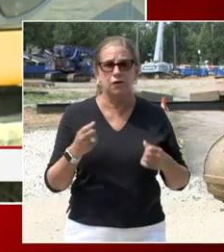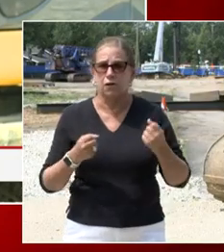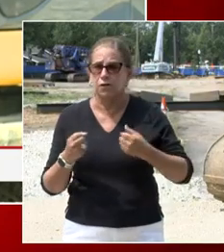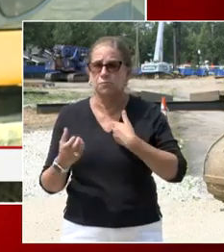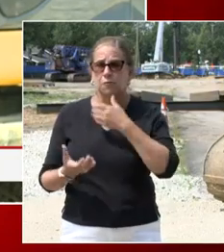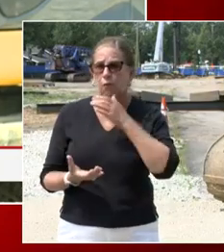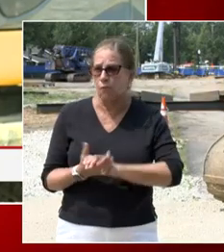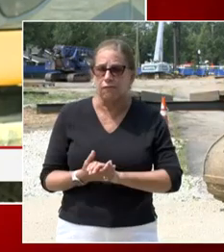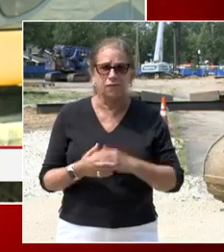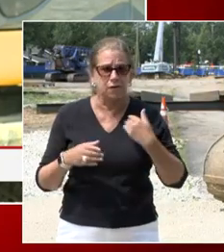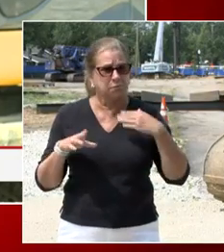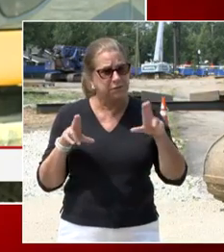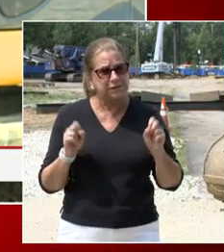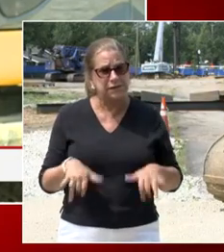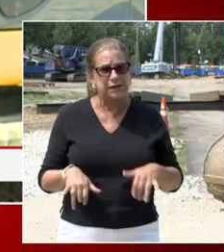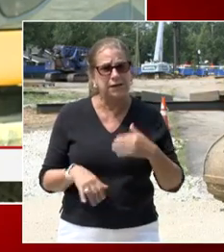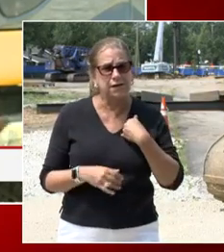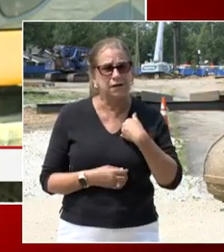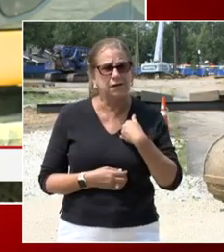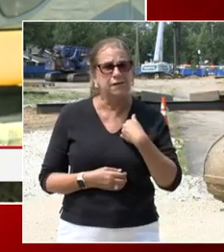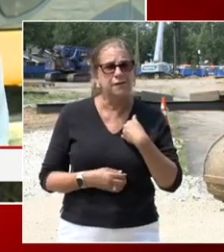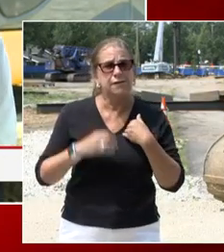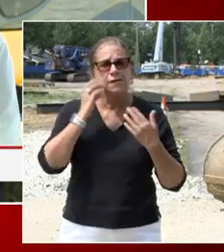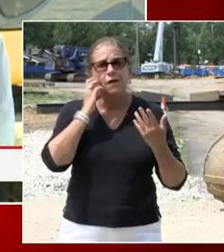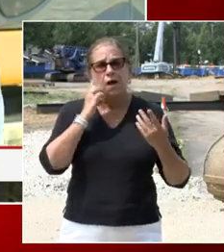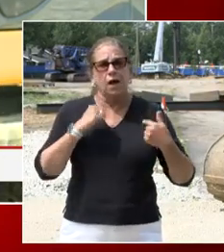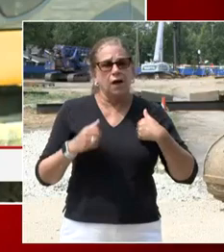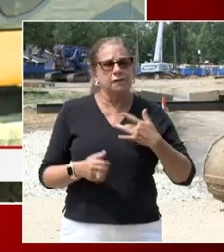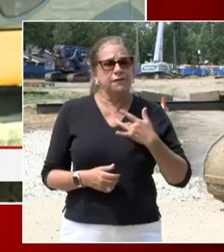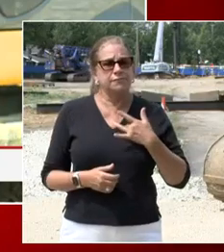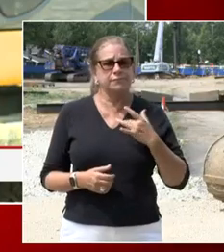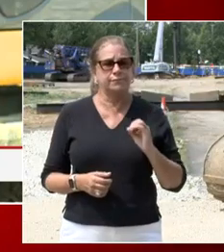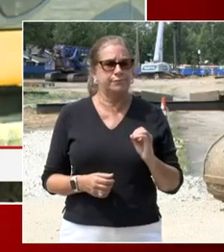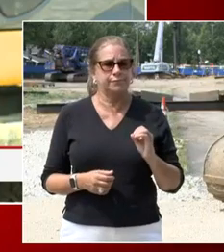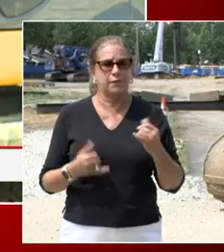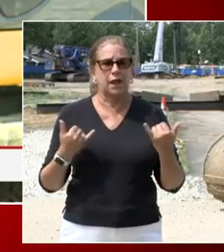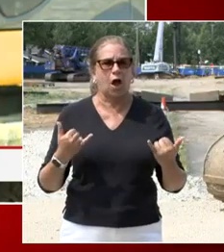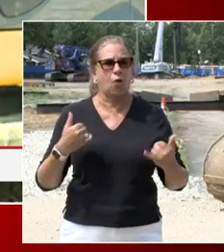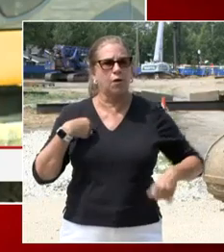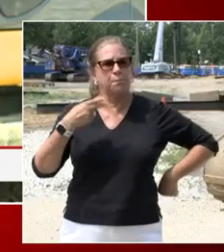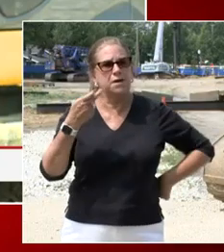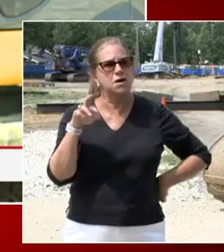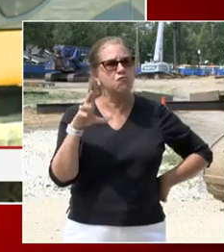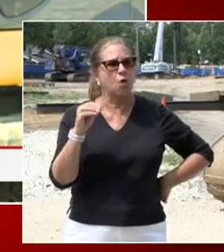And I was a zero, but now I'm a hero,